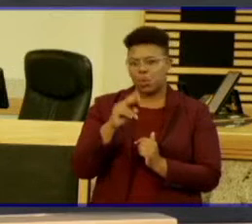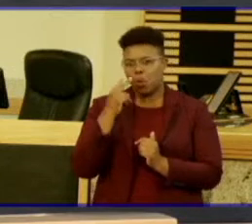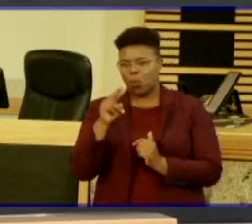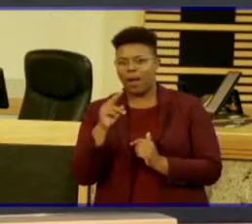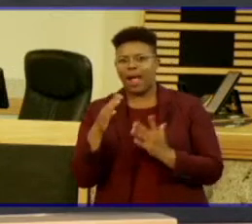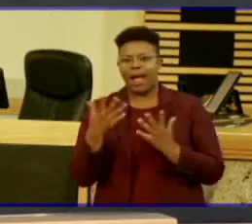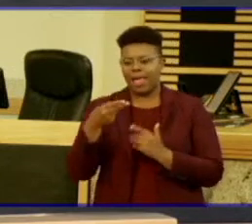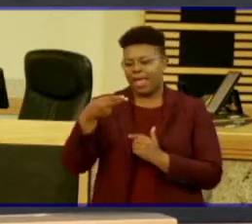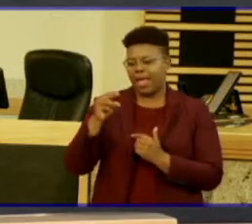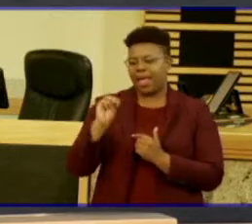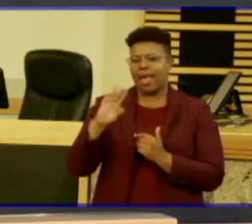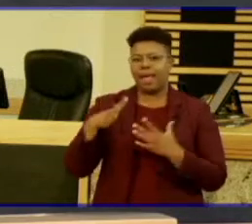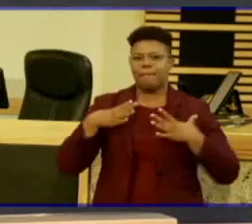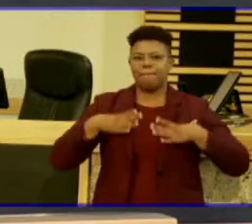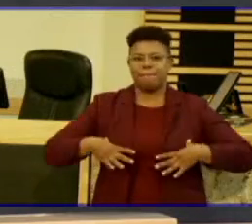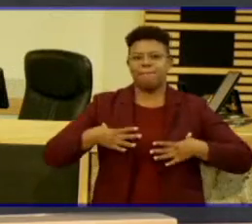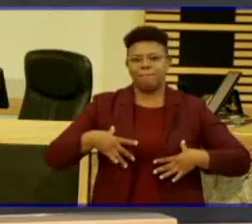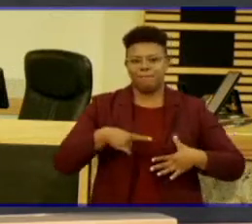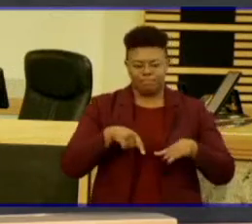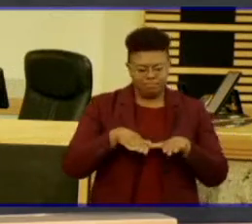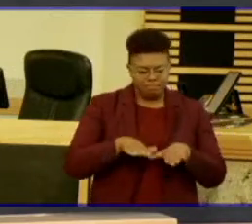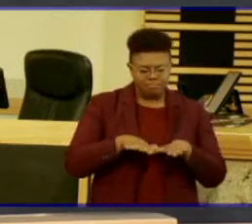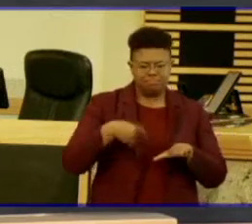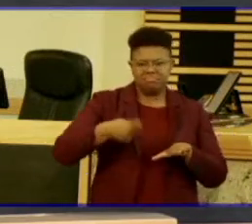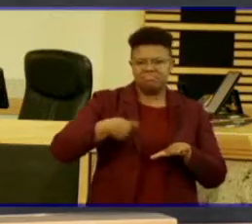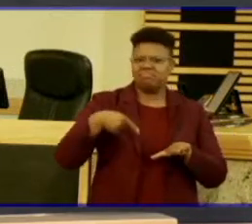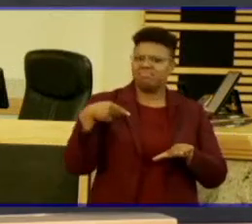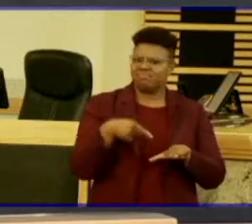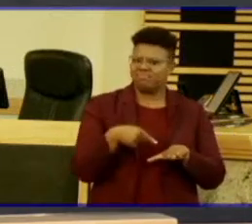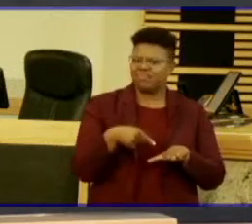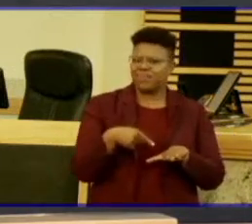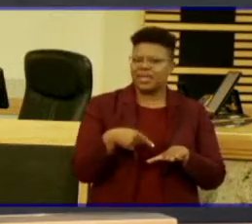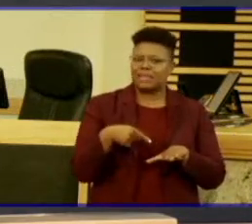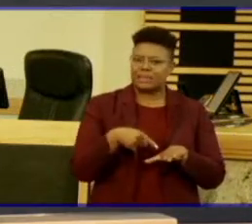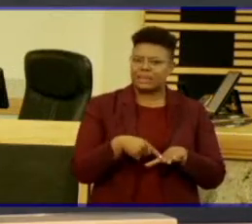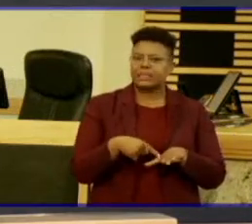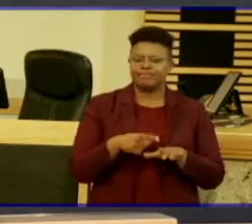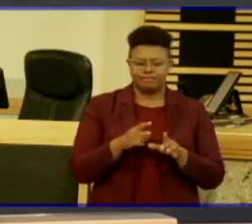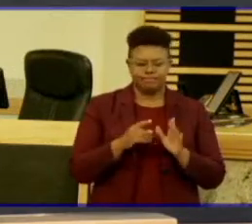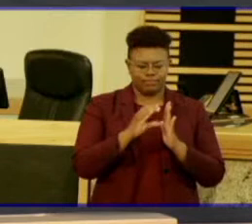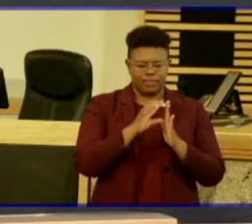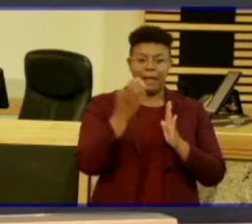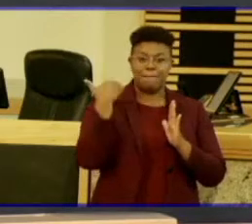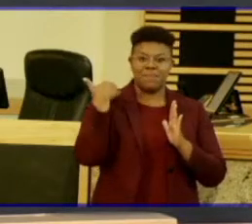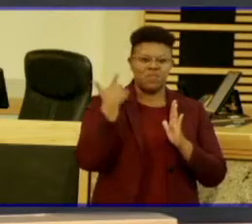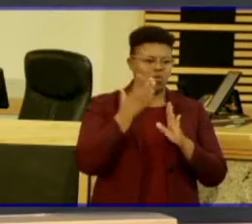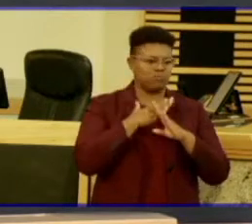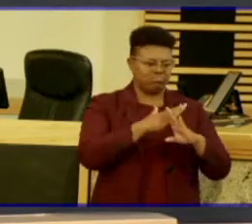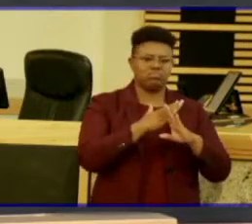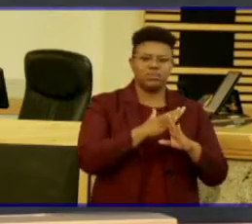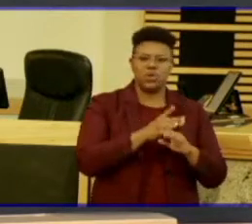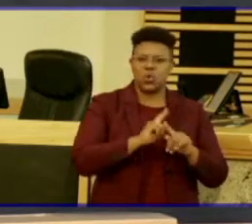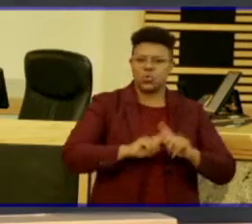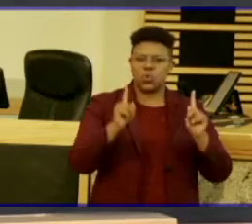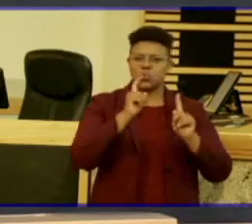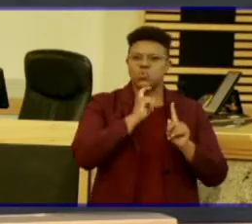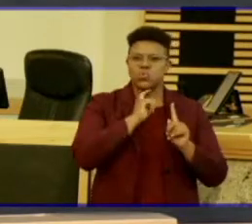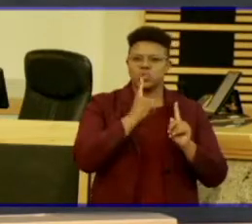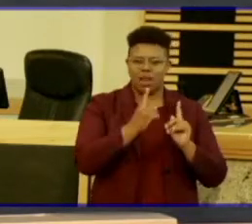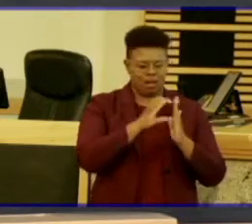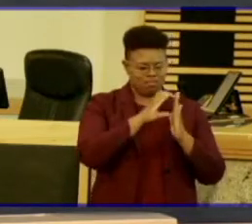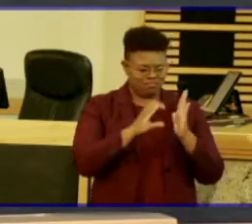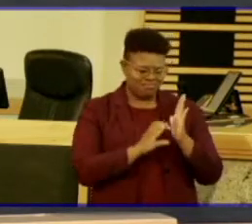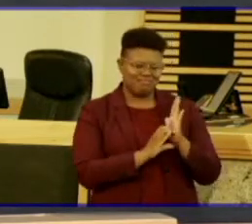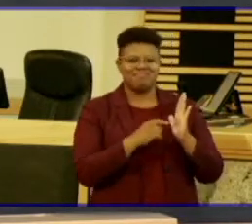hemp, and we are pleased to announce that hemp has been descheduled from the restrictive schedules of the Medicines